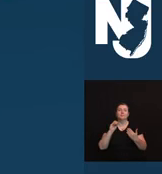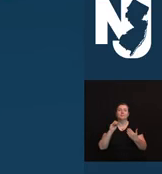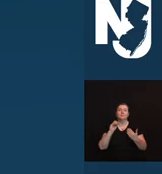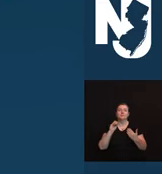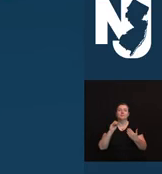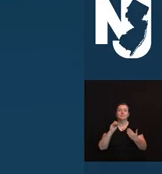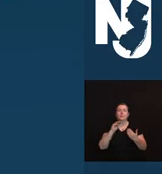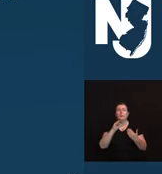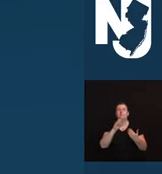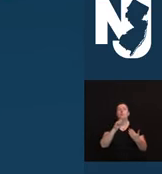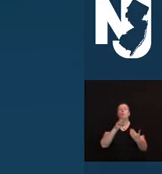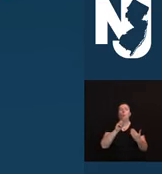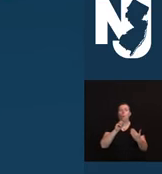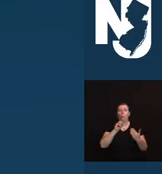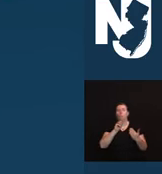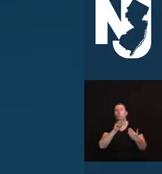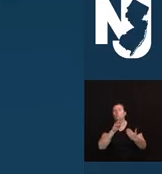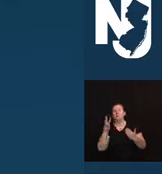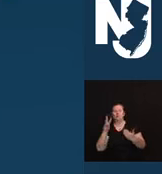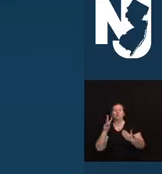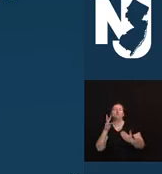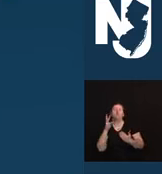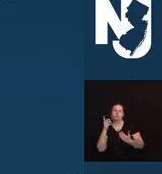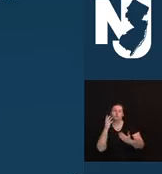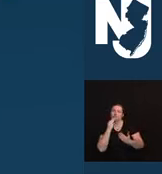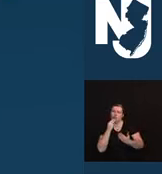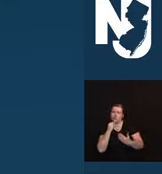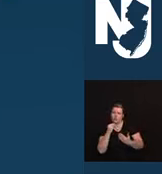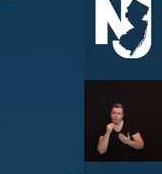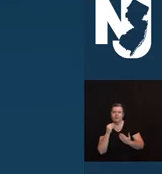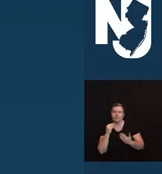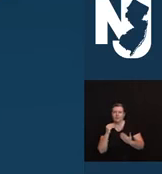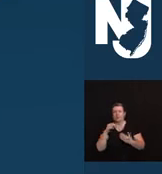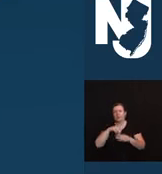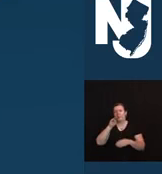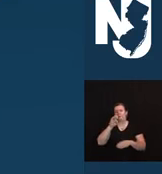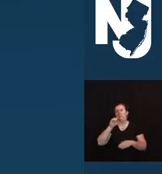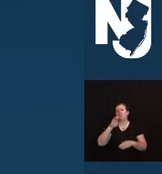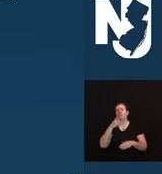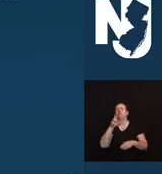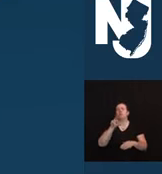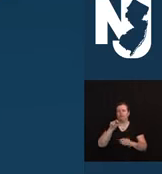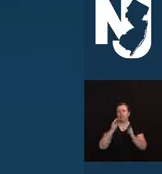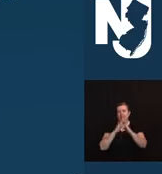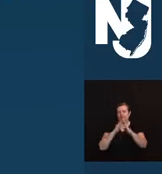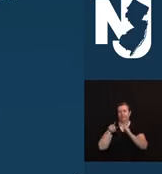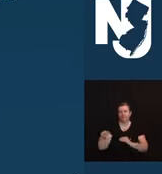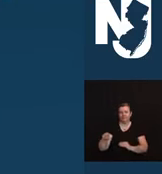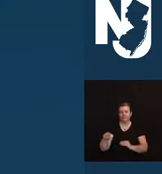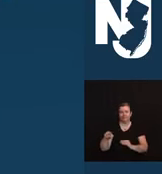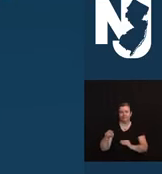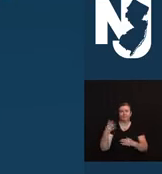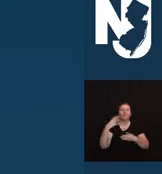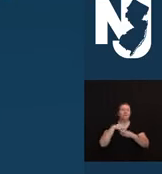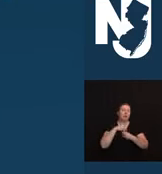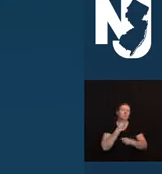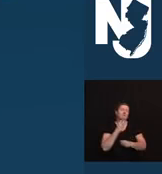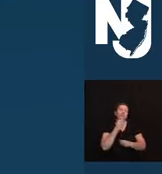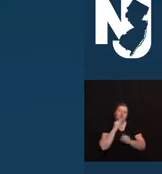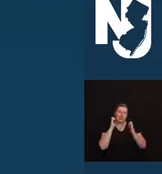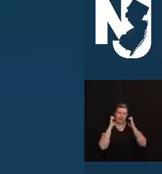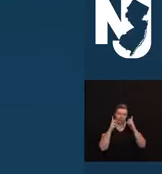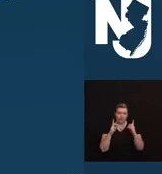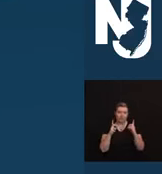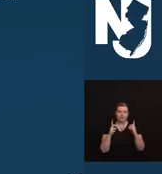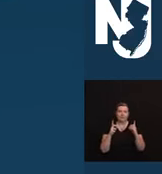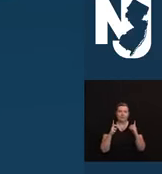first Orthodox Jewish woman on the board of the National Conference for the Advancement of Jewish Education, the manager of technology for the